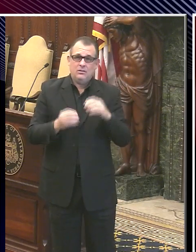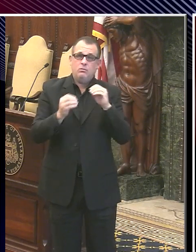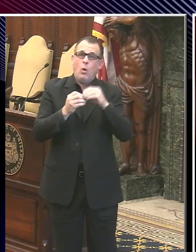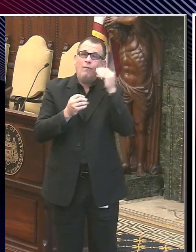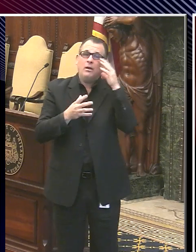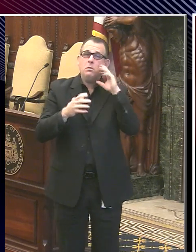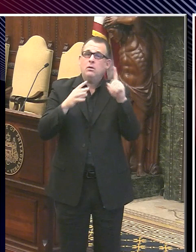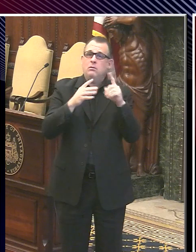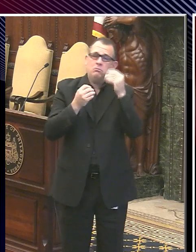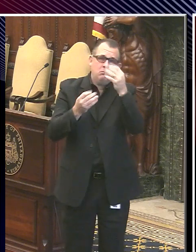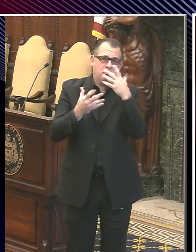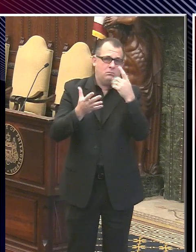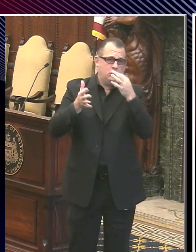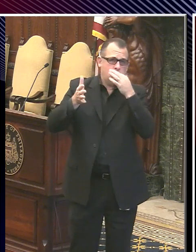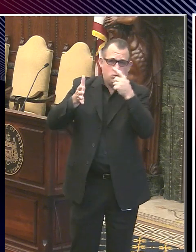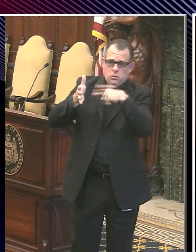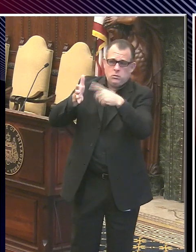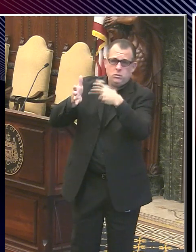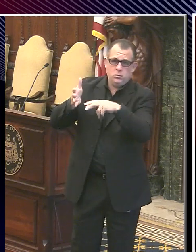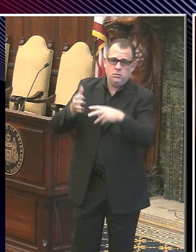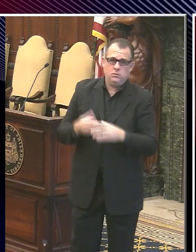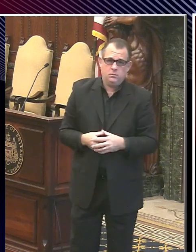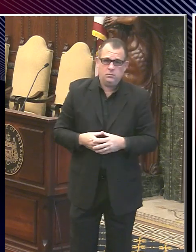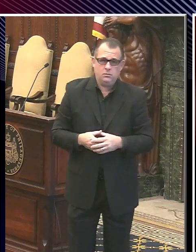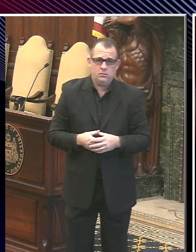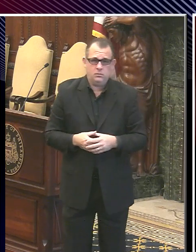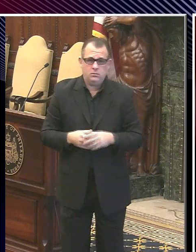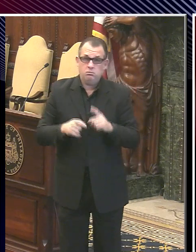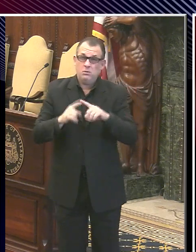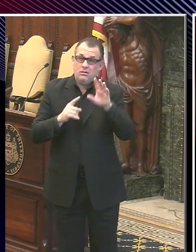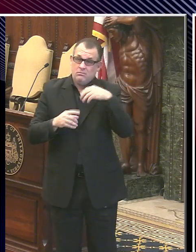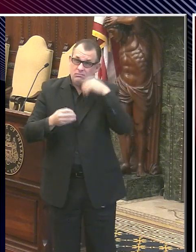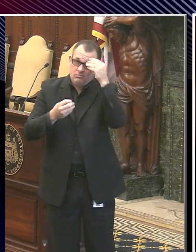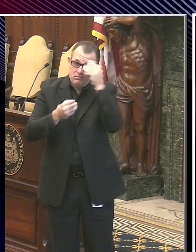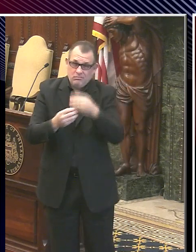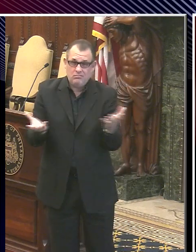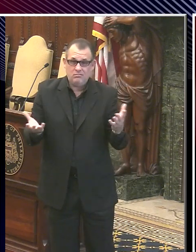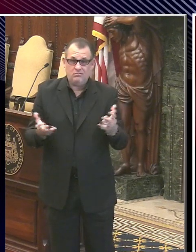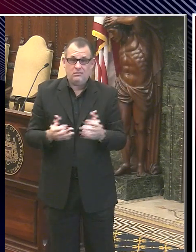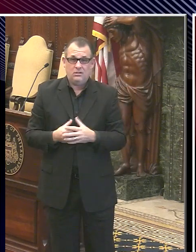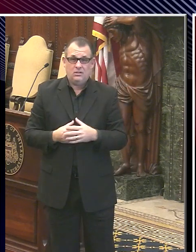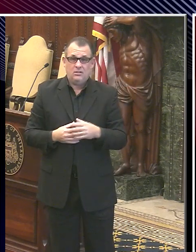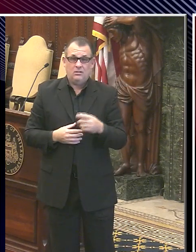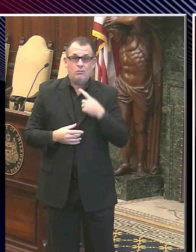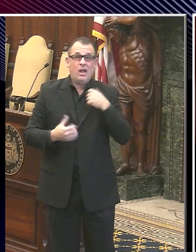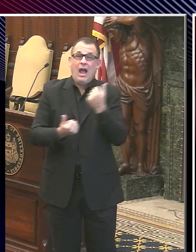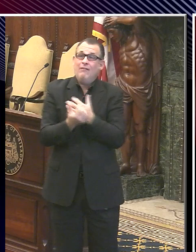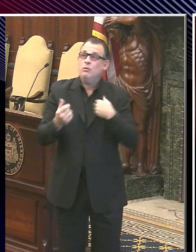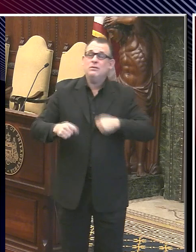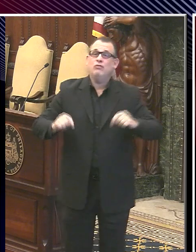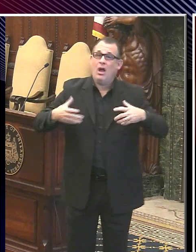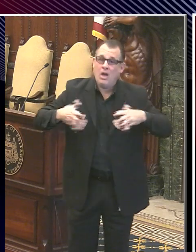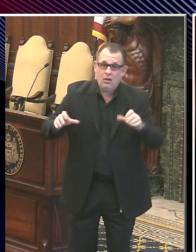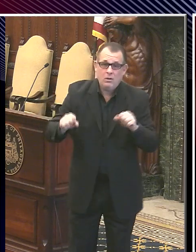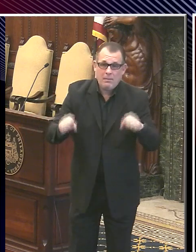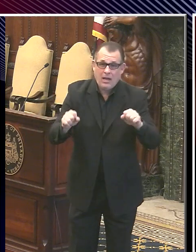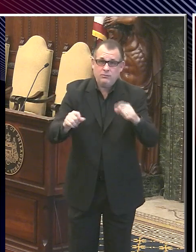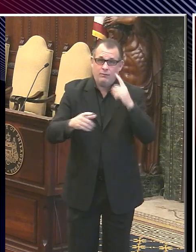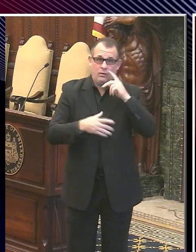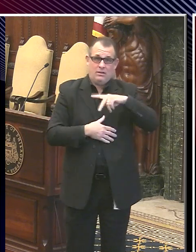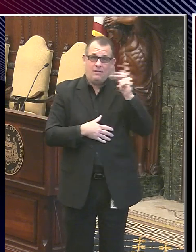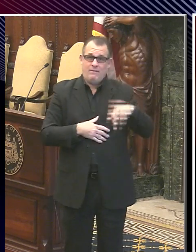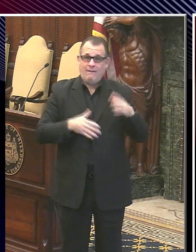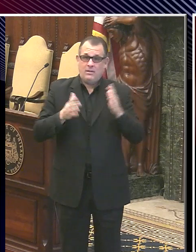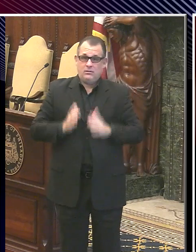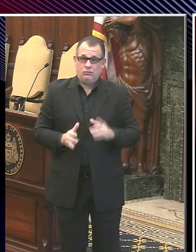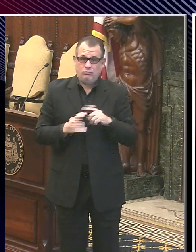relief that may be available. But please know we will have no stone unturned in the effort to help Philadelphians get through this.